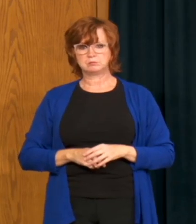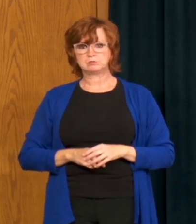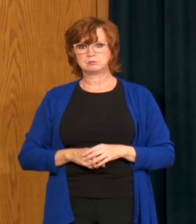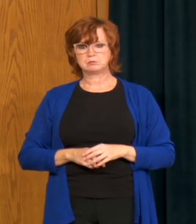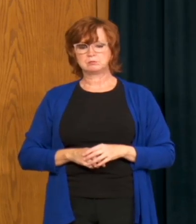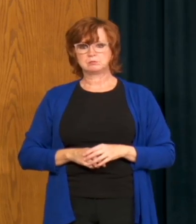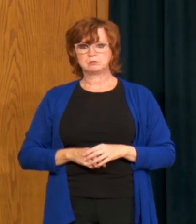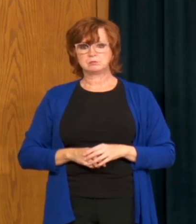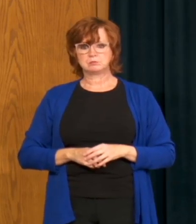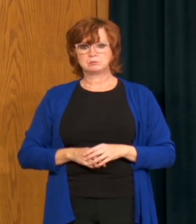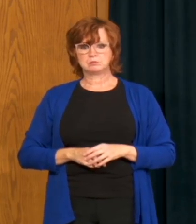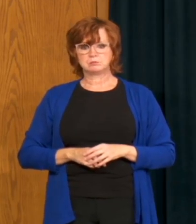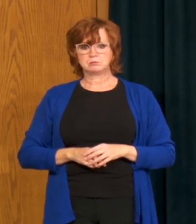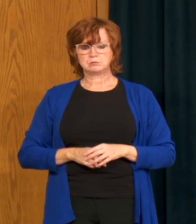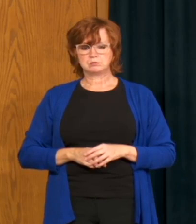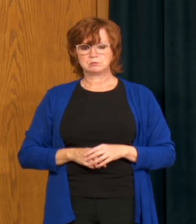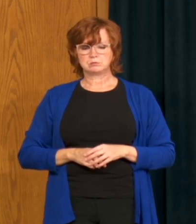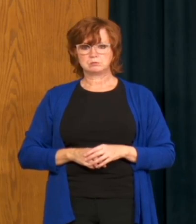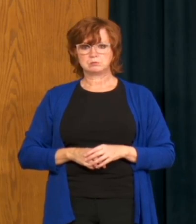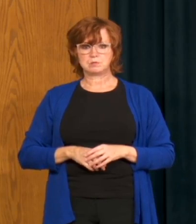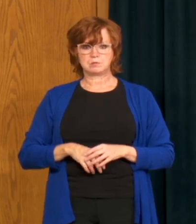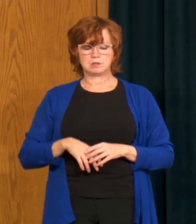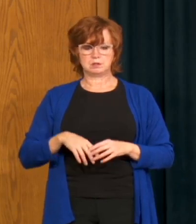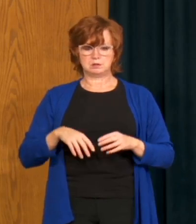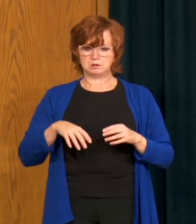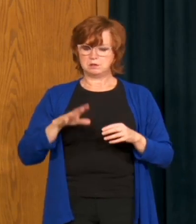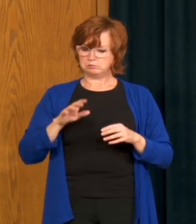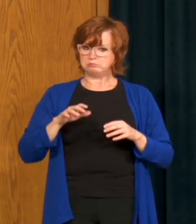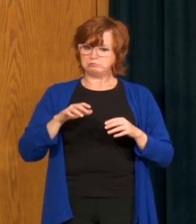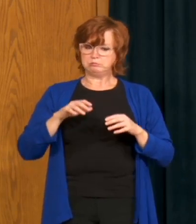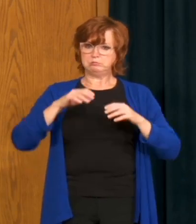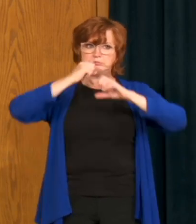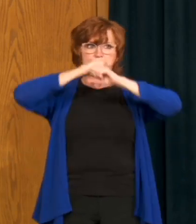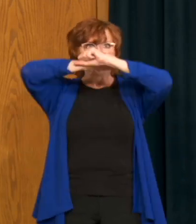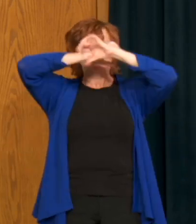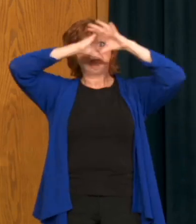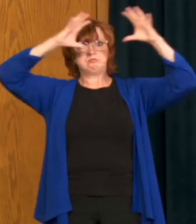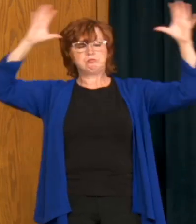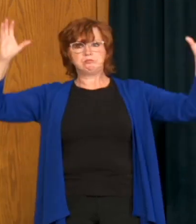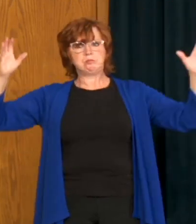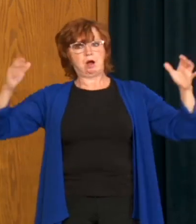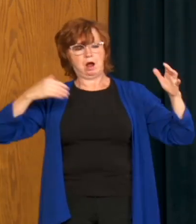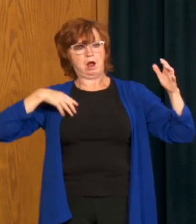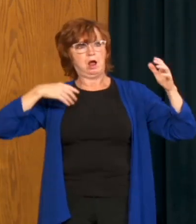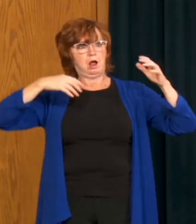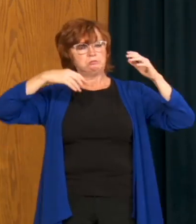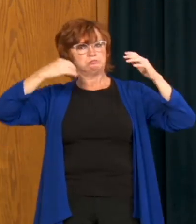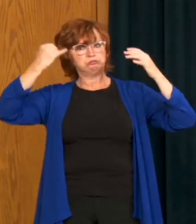at a high level is appropriate, but it needs to be done in a consistent way. But certainly with other